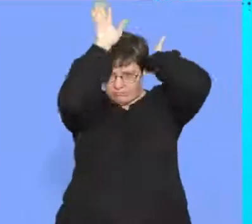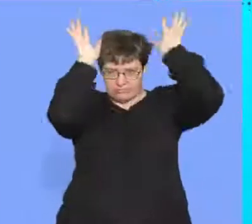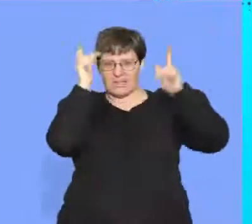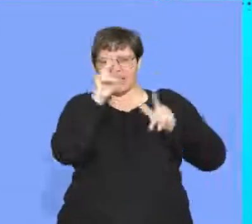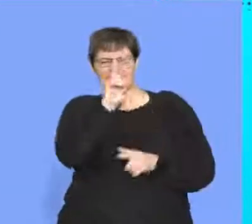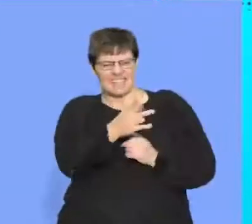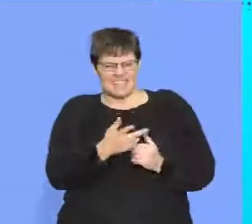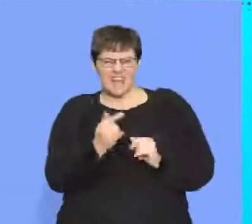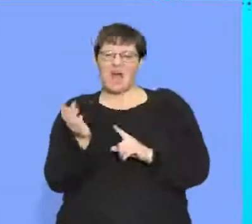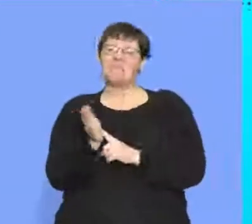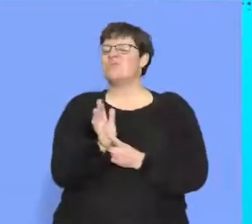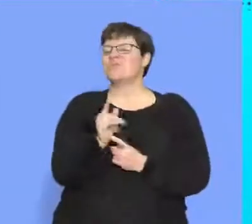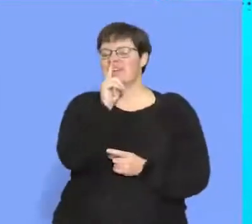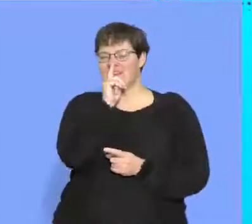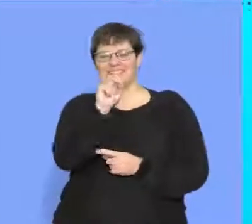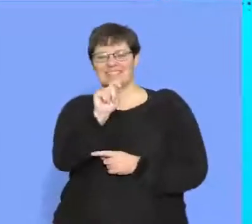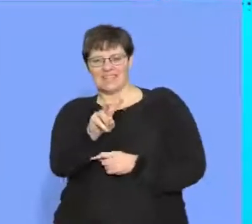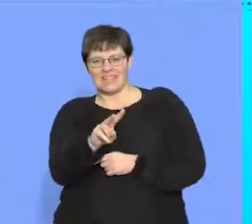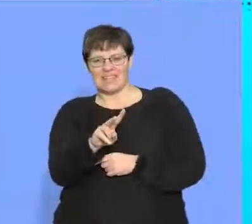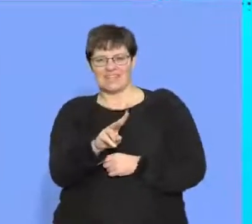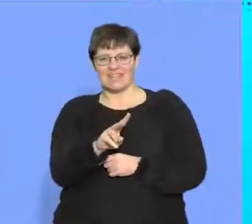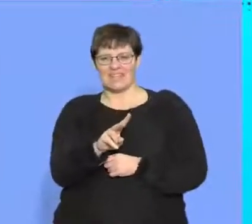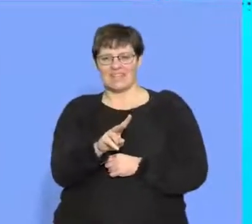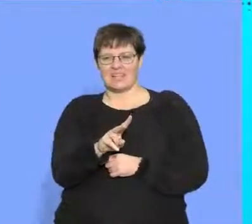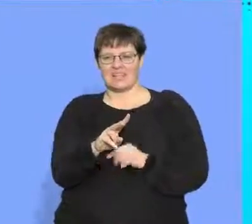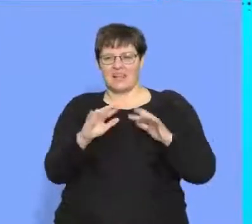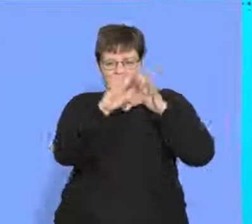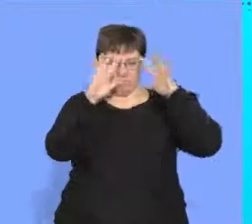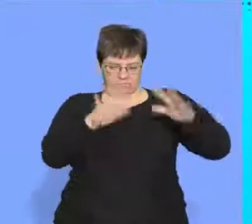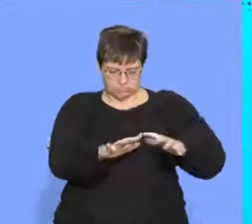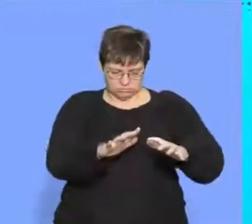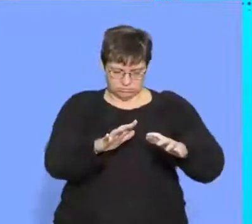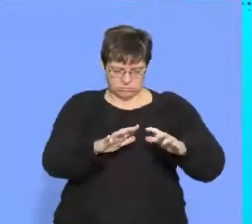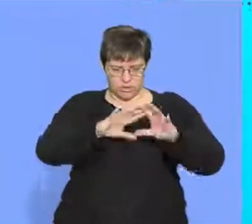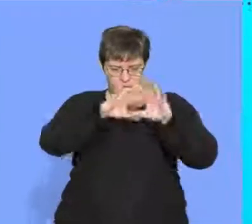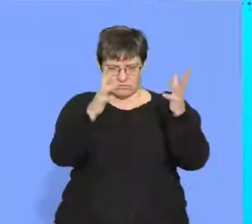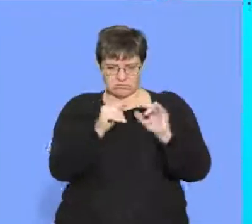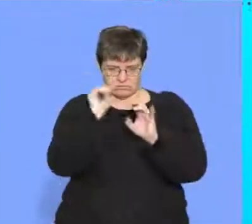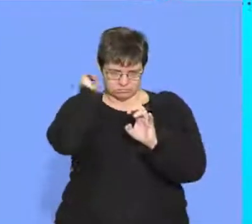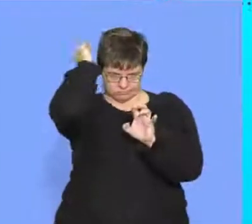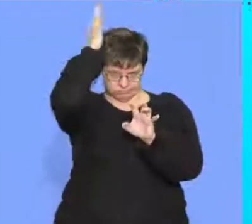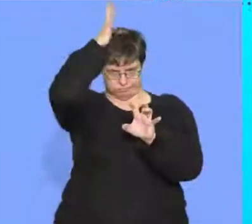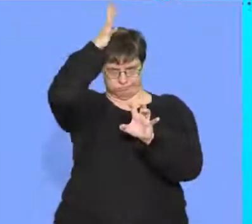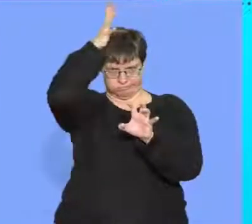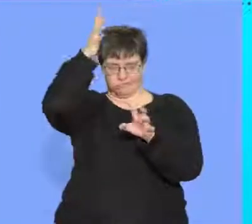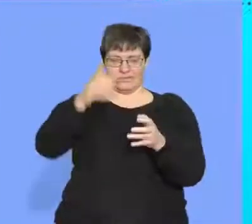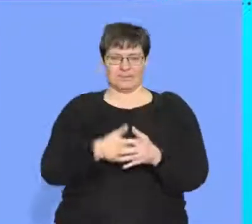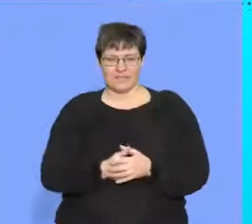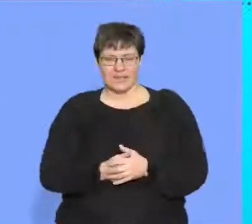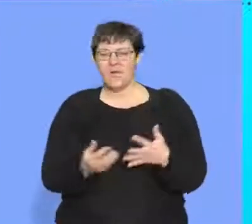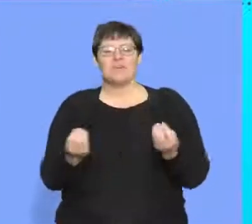up? Maybe you've seen in movies or on TV when people touch the dome of a Van de Graaff generator, their hair stands